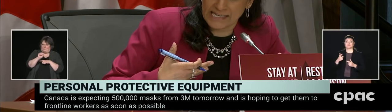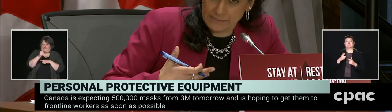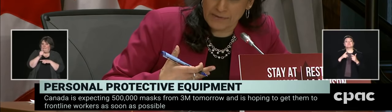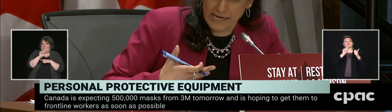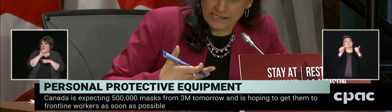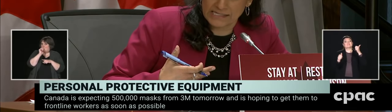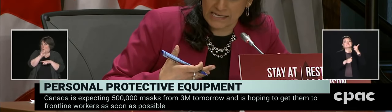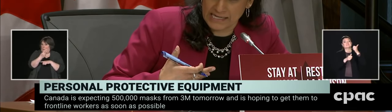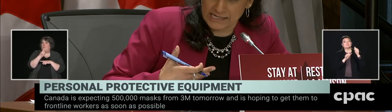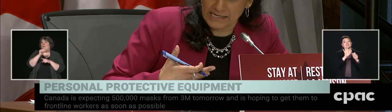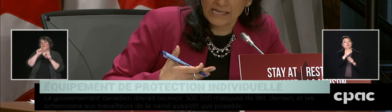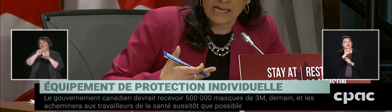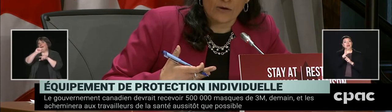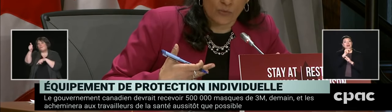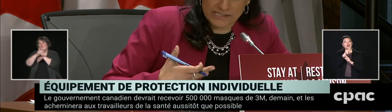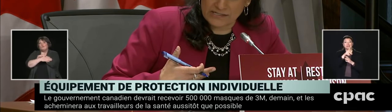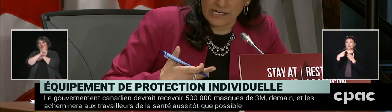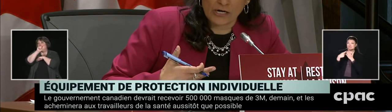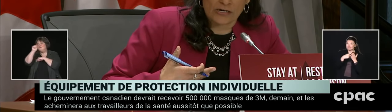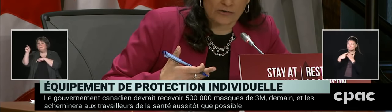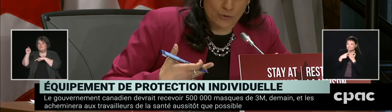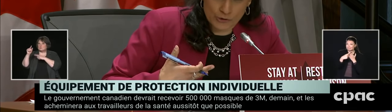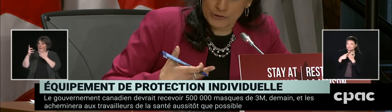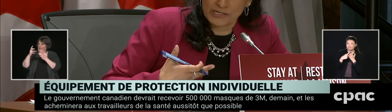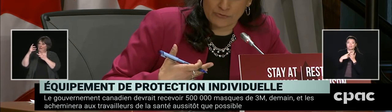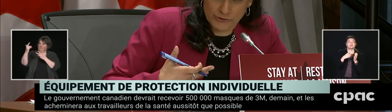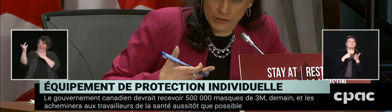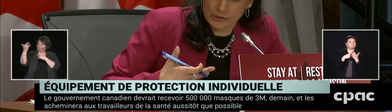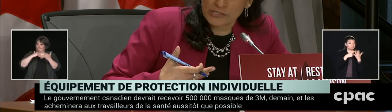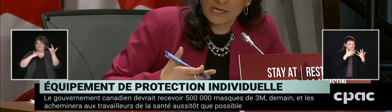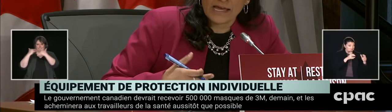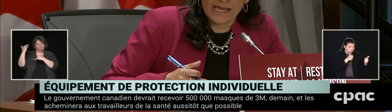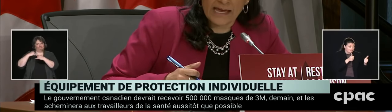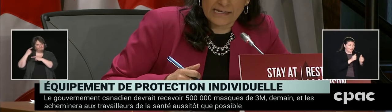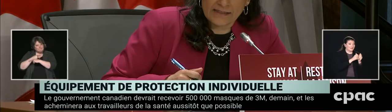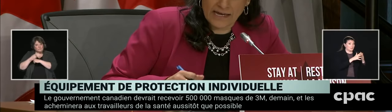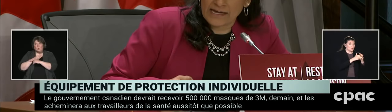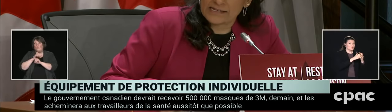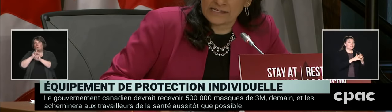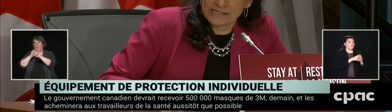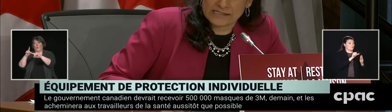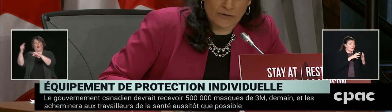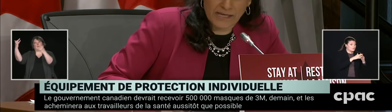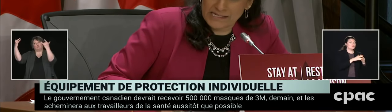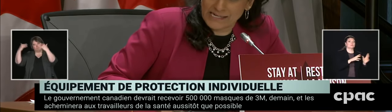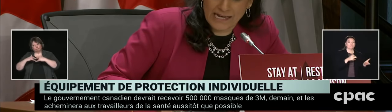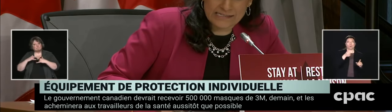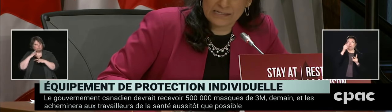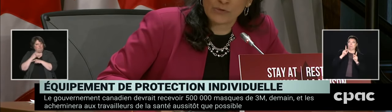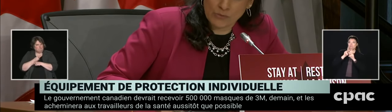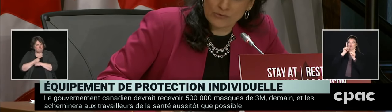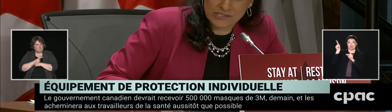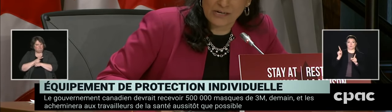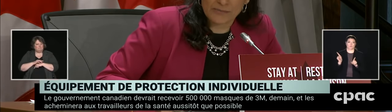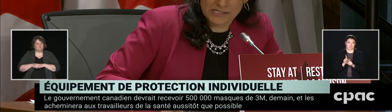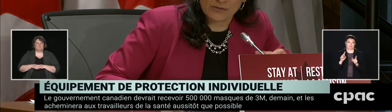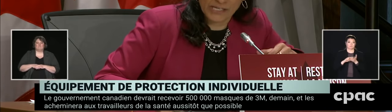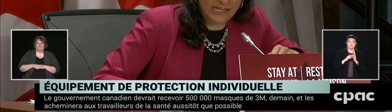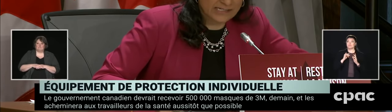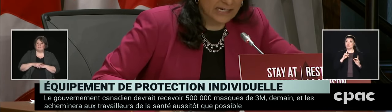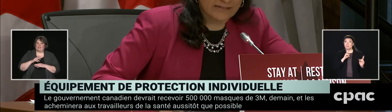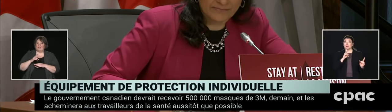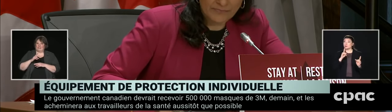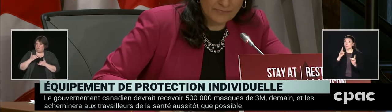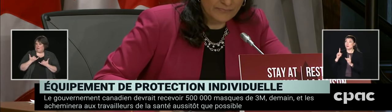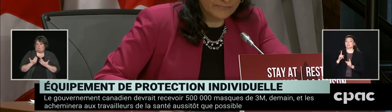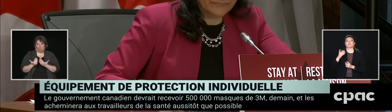supplies get back to Canada once they are ordered and procured. And that is our main task, and we won't stop until we